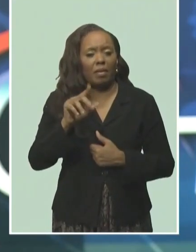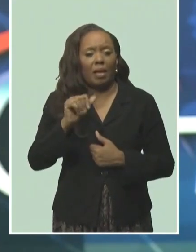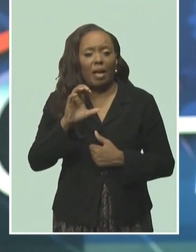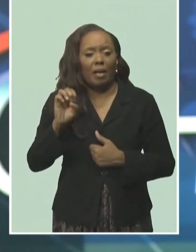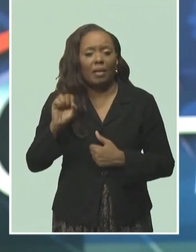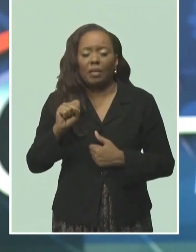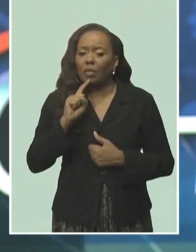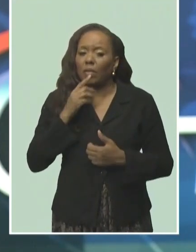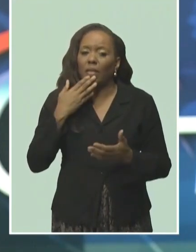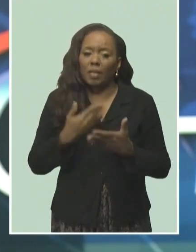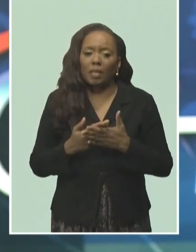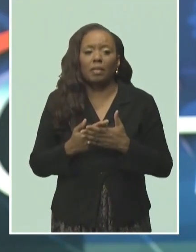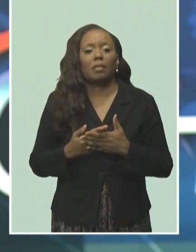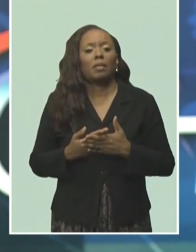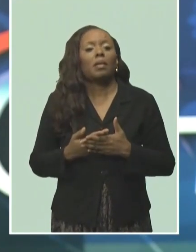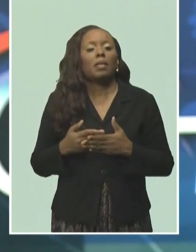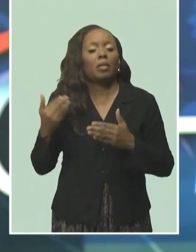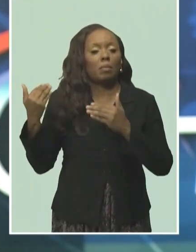of